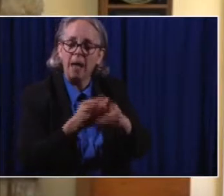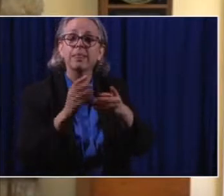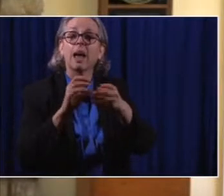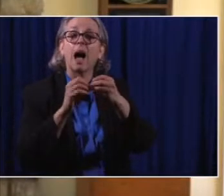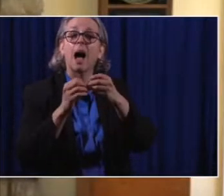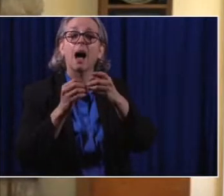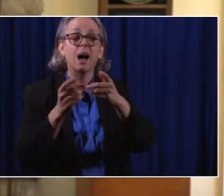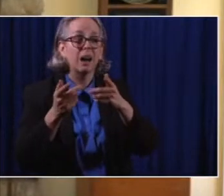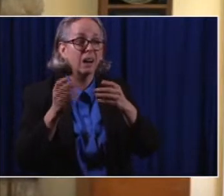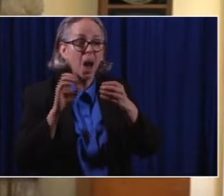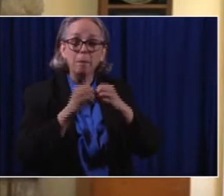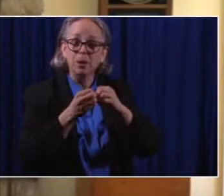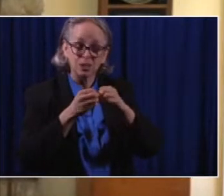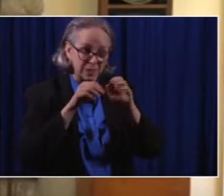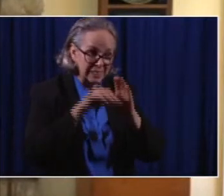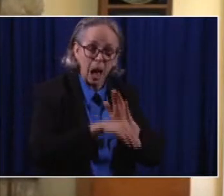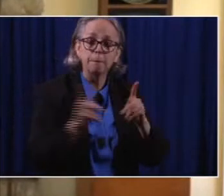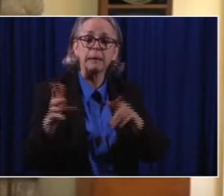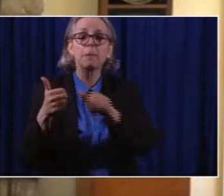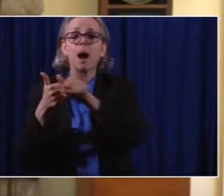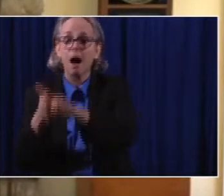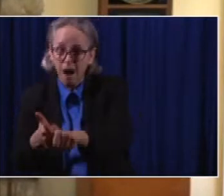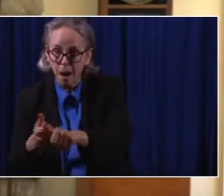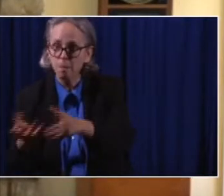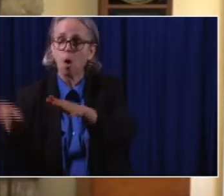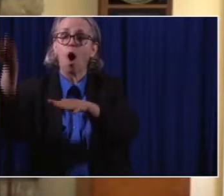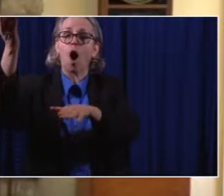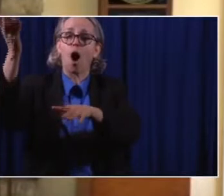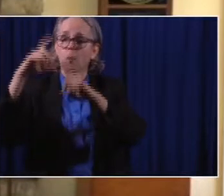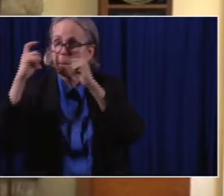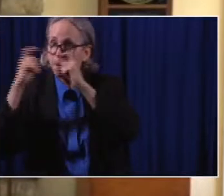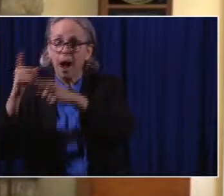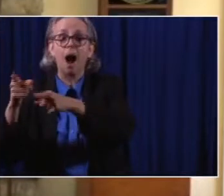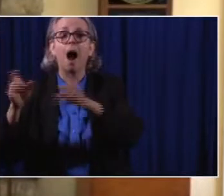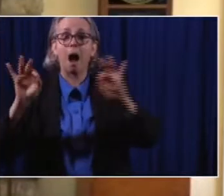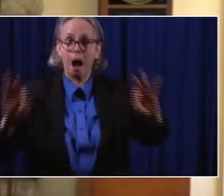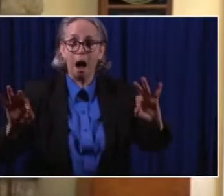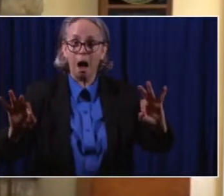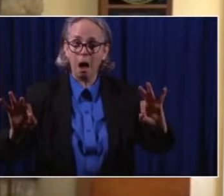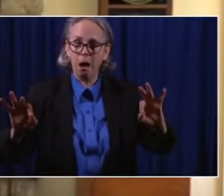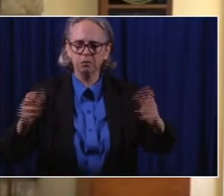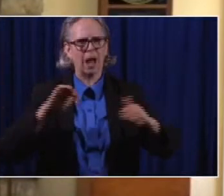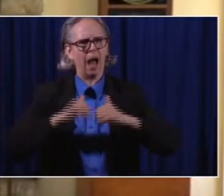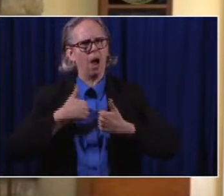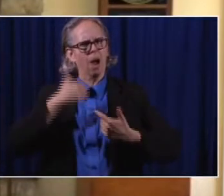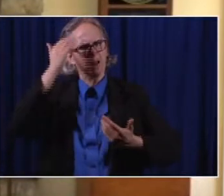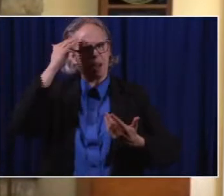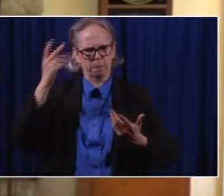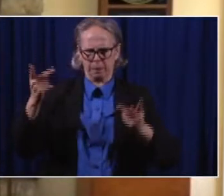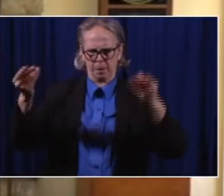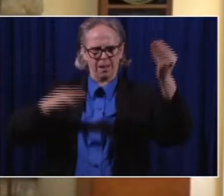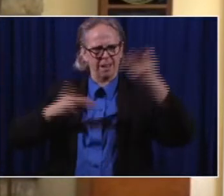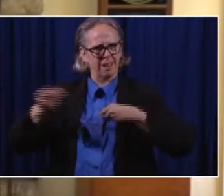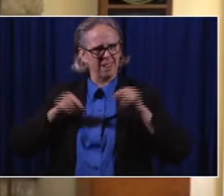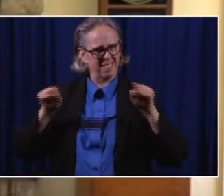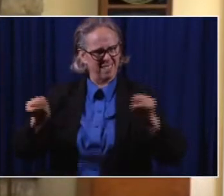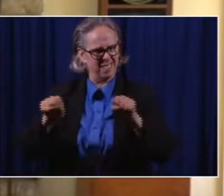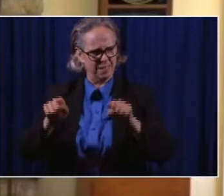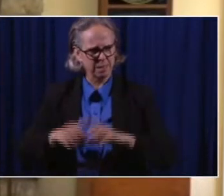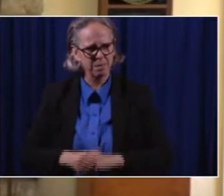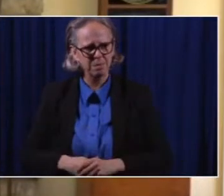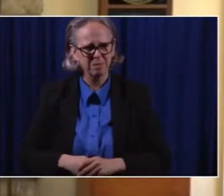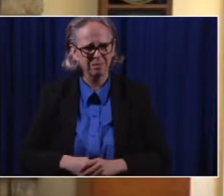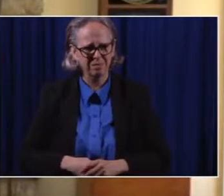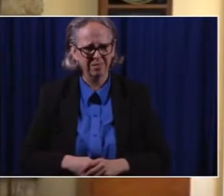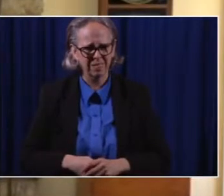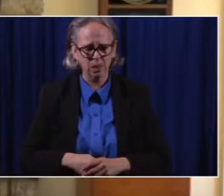reason for those cases to go down. I mean, there could have been some other variable in there that may have impacted it some, But the biggest variable, the biggest change that we could see